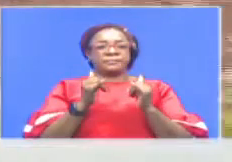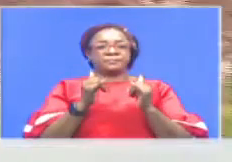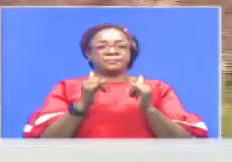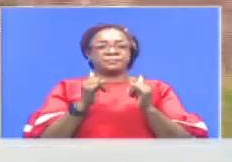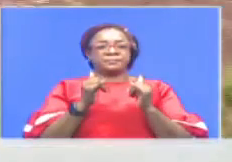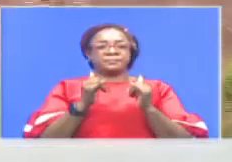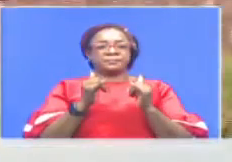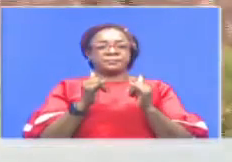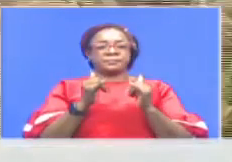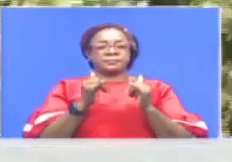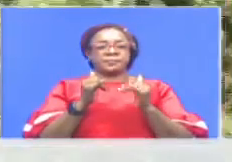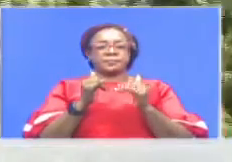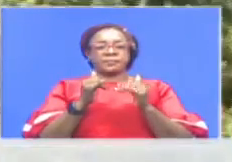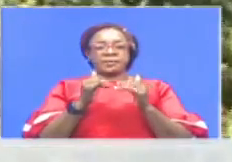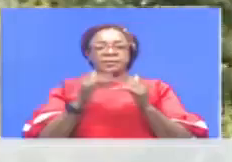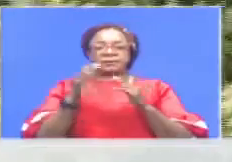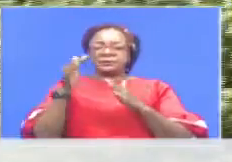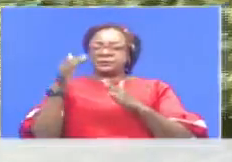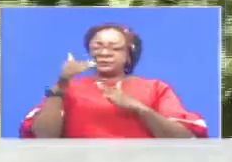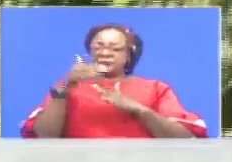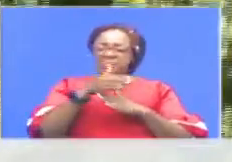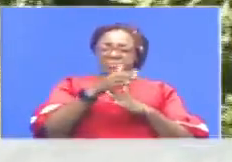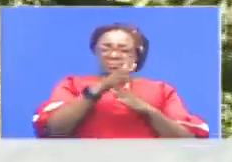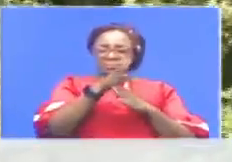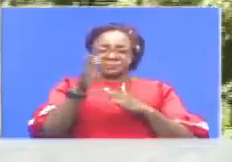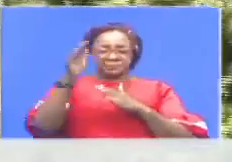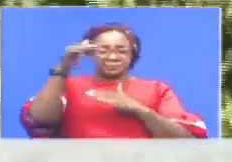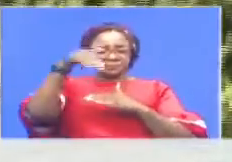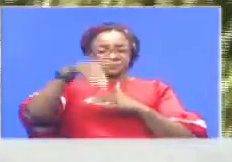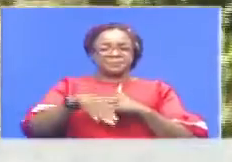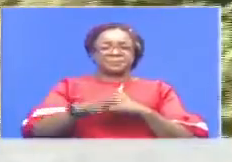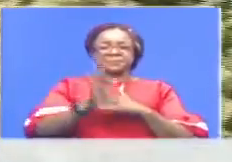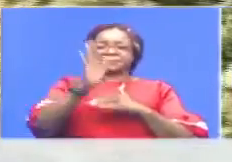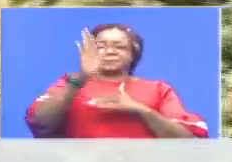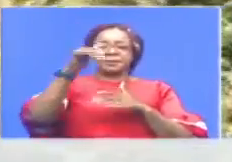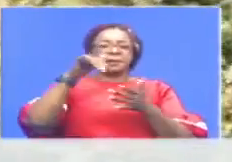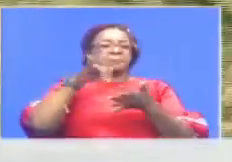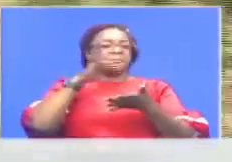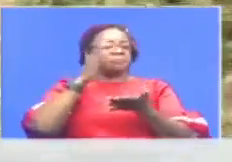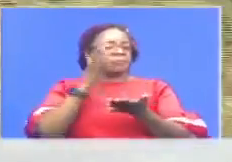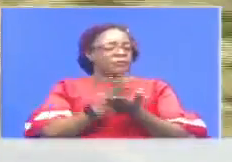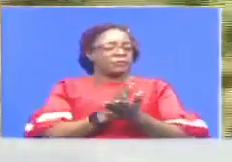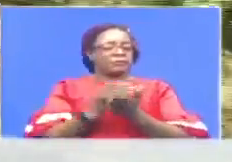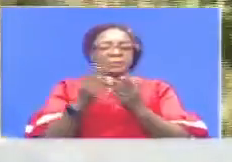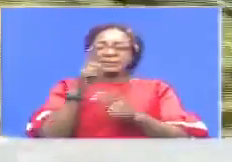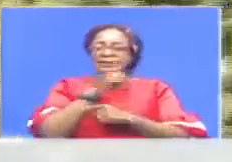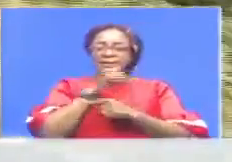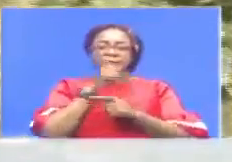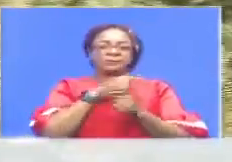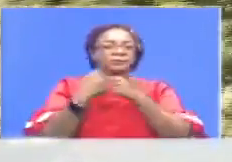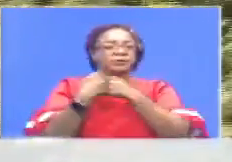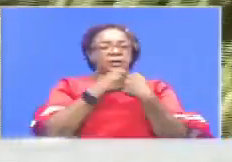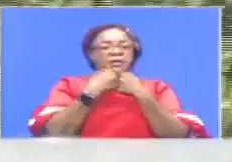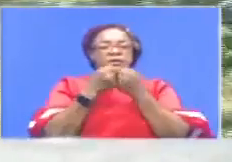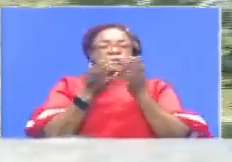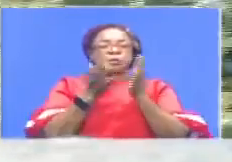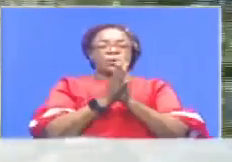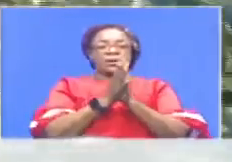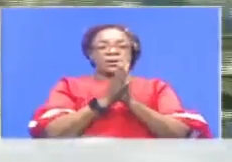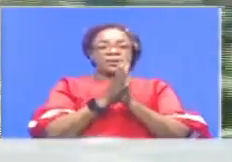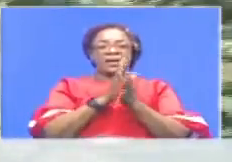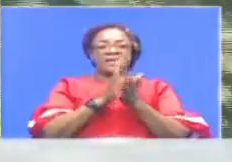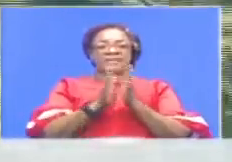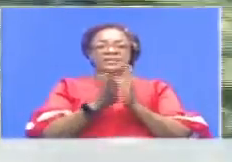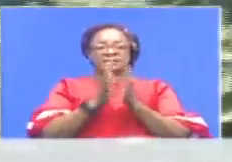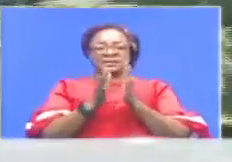Sharp steeps and elevations which characterized the Tinderet Mountain Run course proved to be a tough challenge to the athletes, and after 10 kilometers